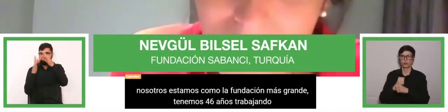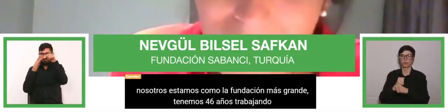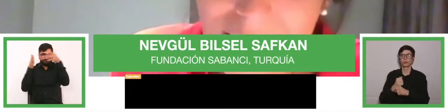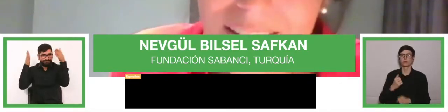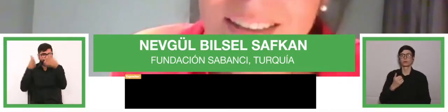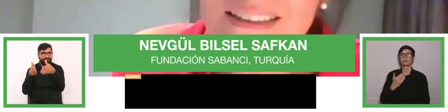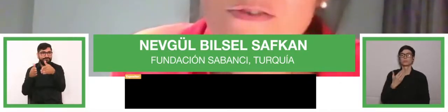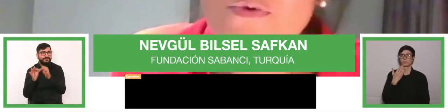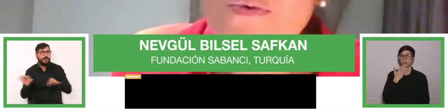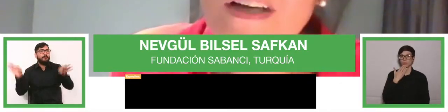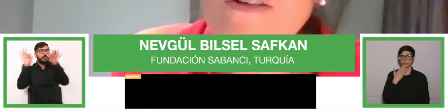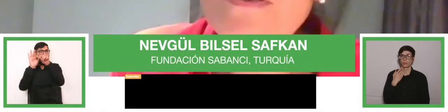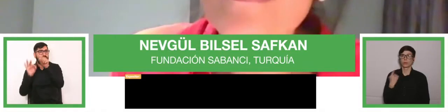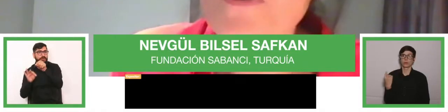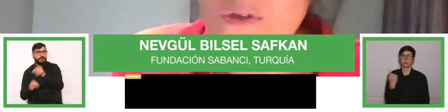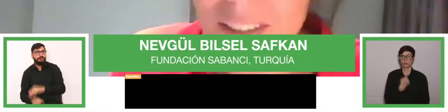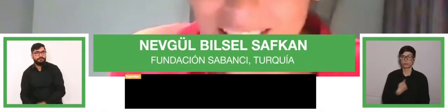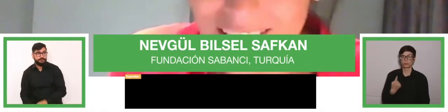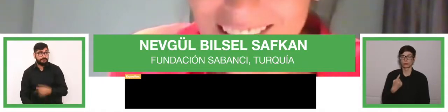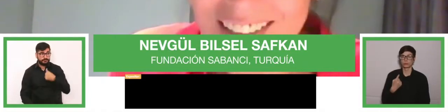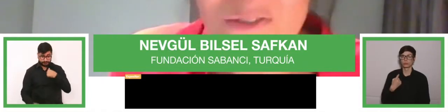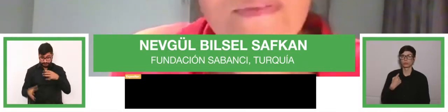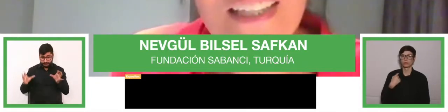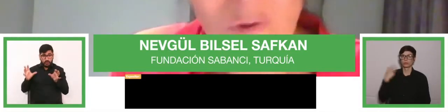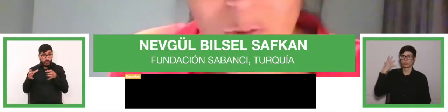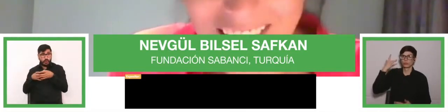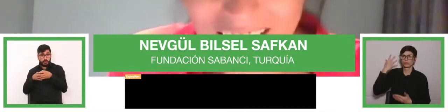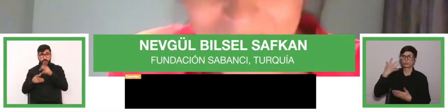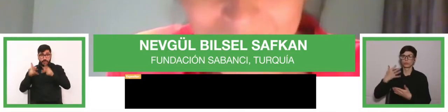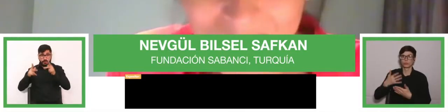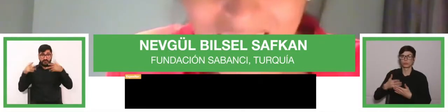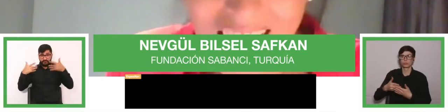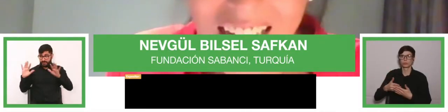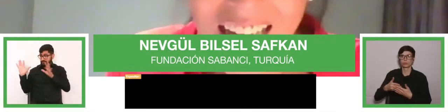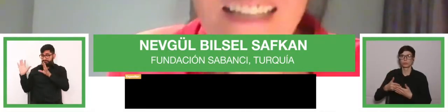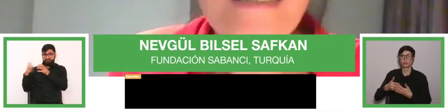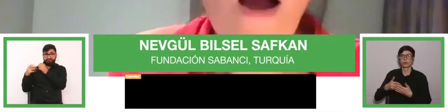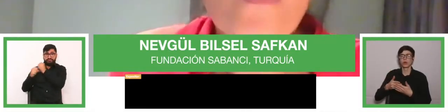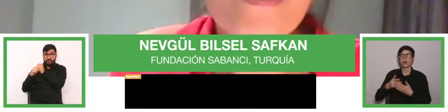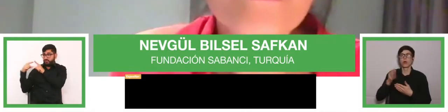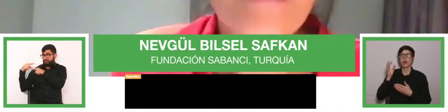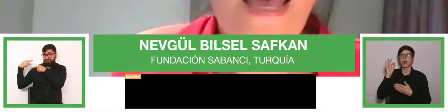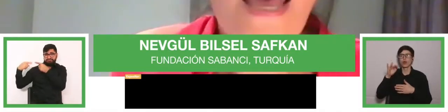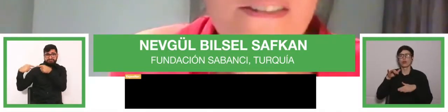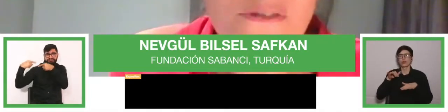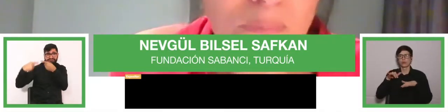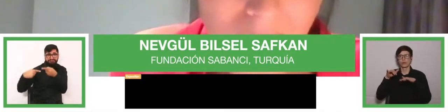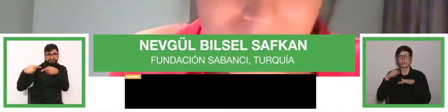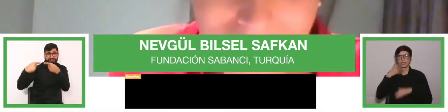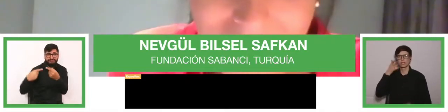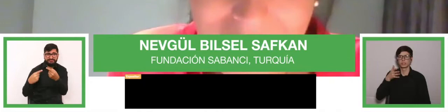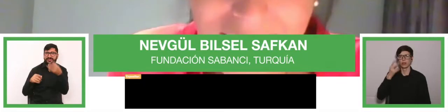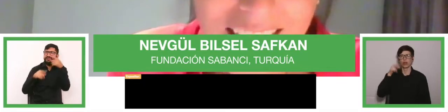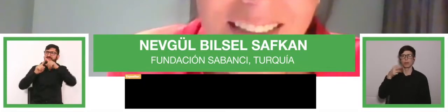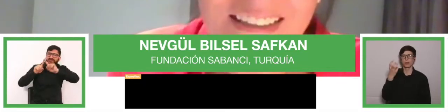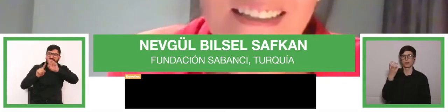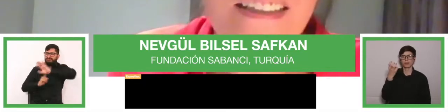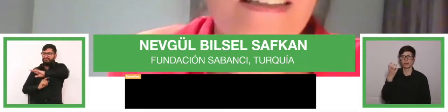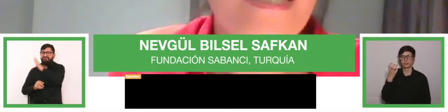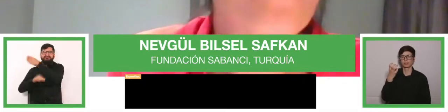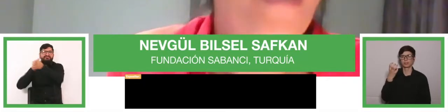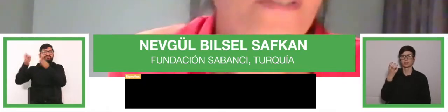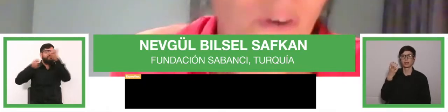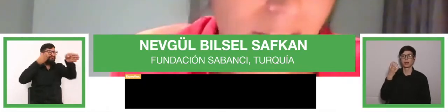Zero Project, since 2013. It's been a long time. And now we are an active partner in